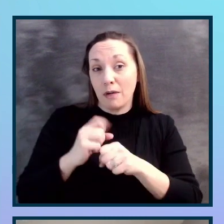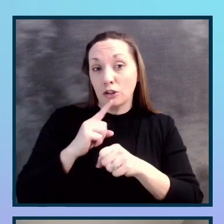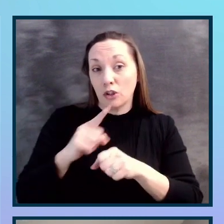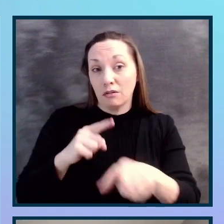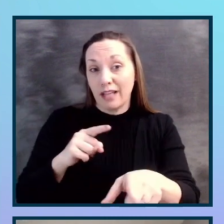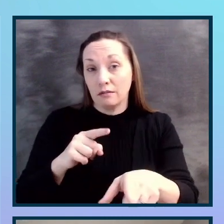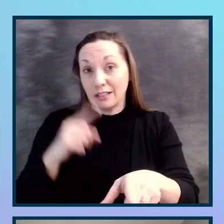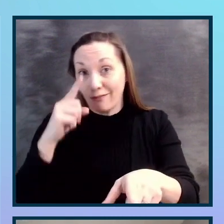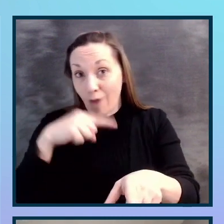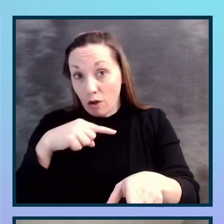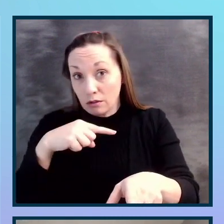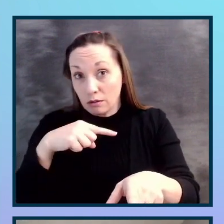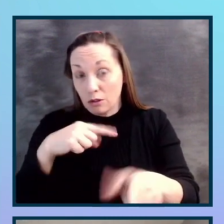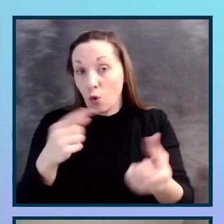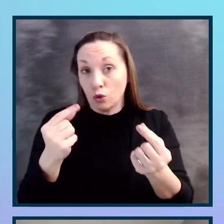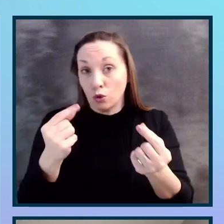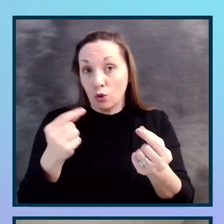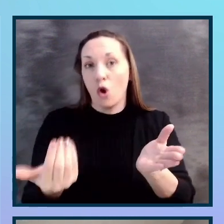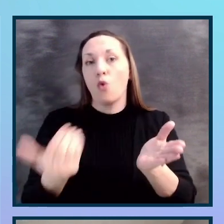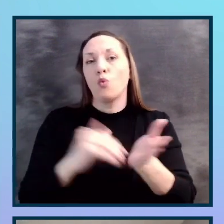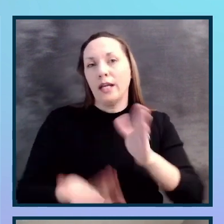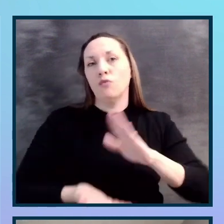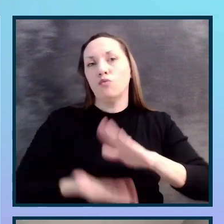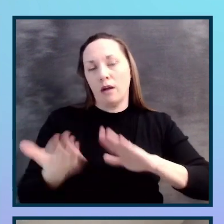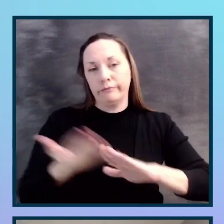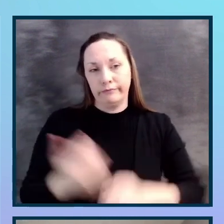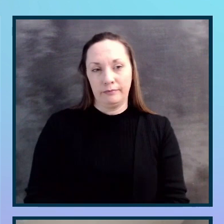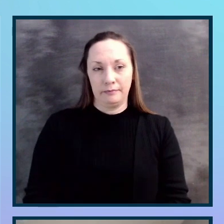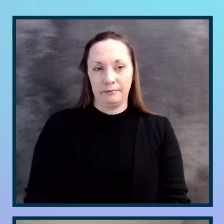we can go ahead and rerun that test.